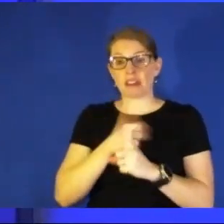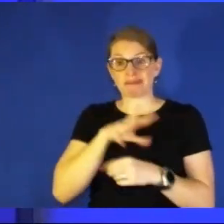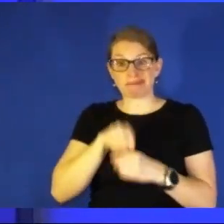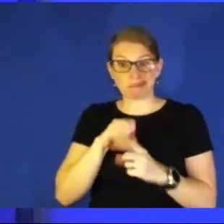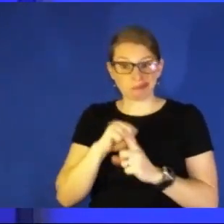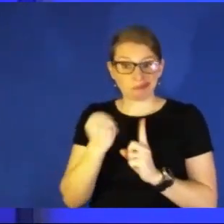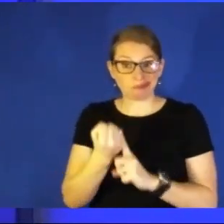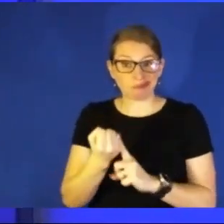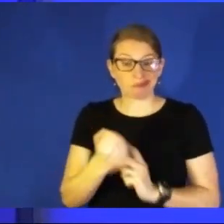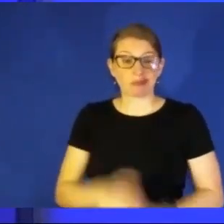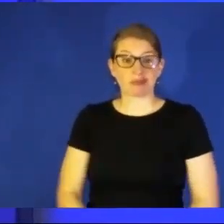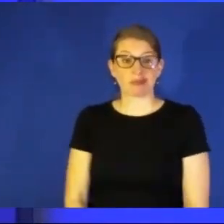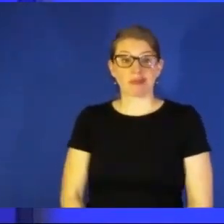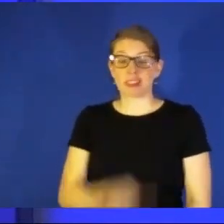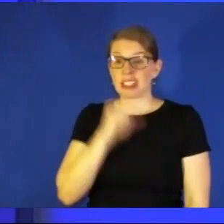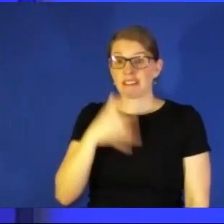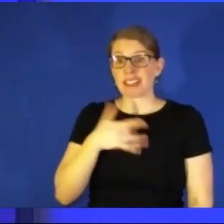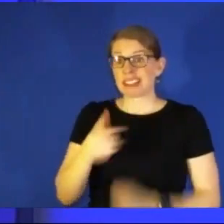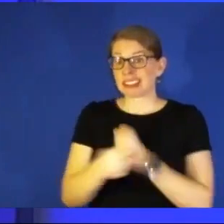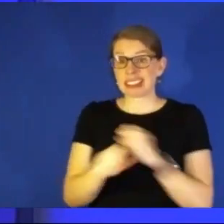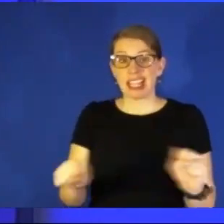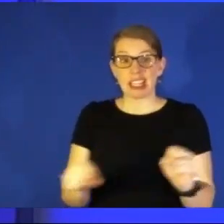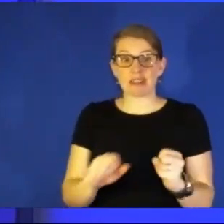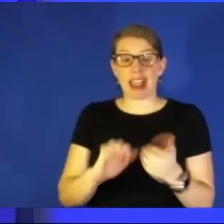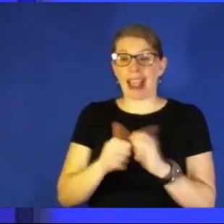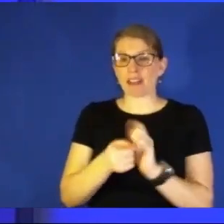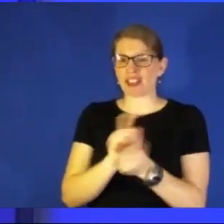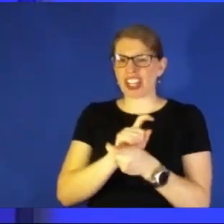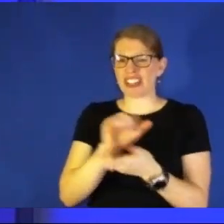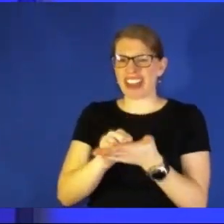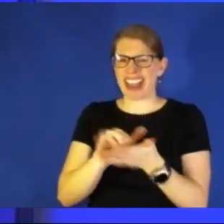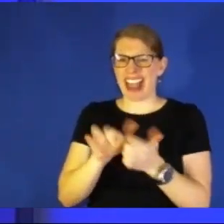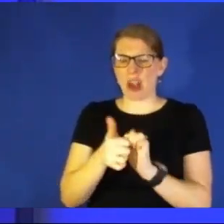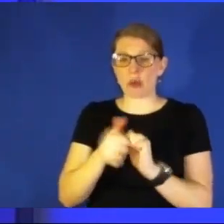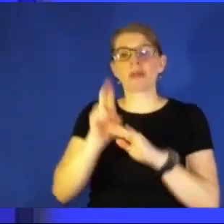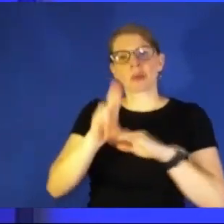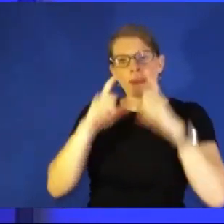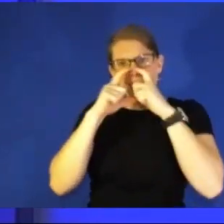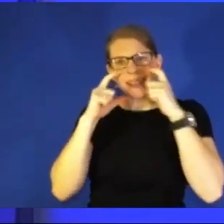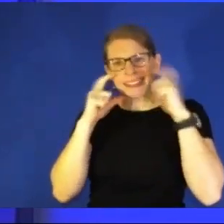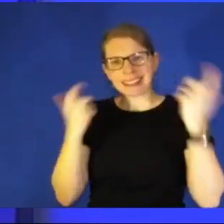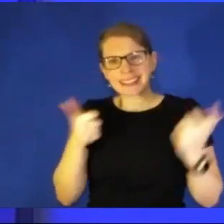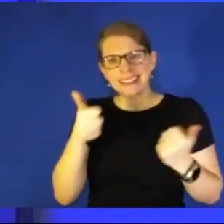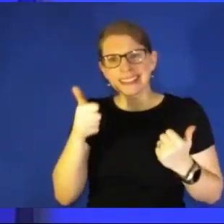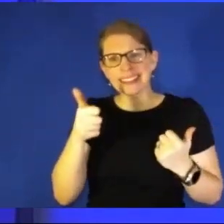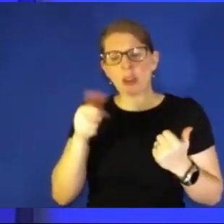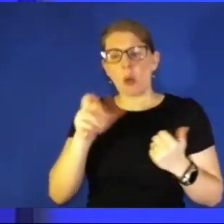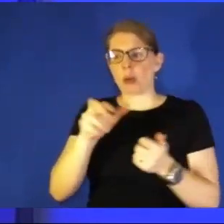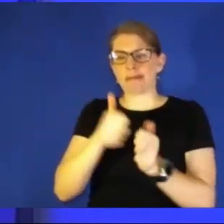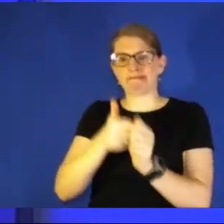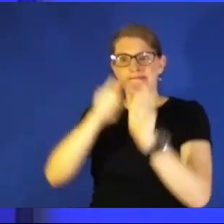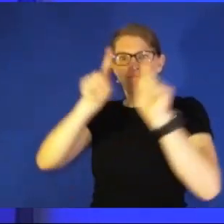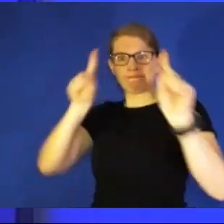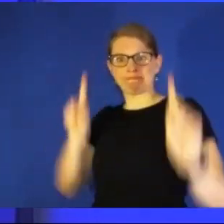doesn't feel safe, then how can you change that? Usually that's by wearing a mask or creating distance, and